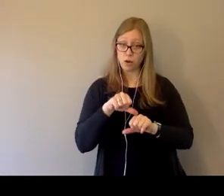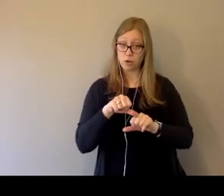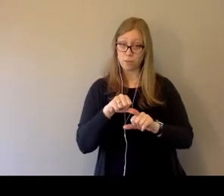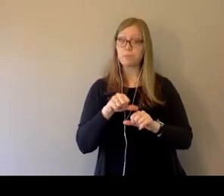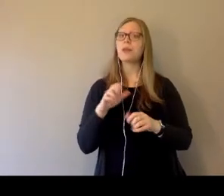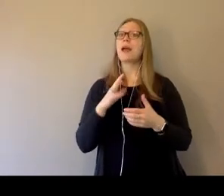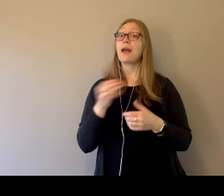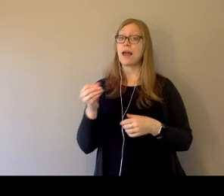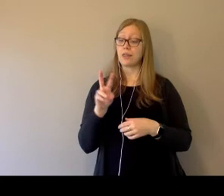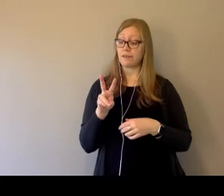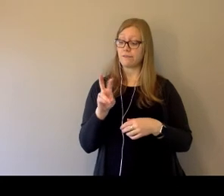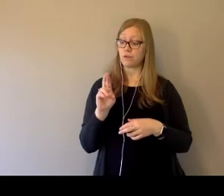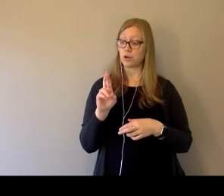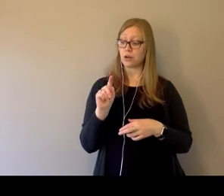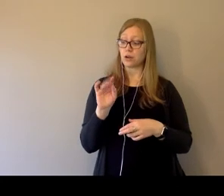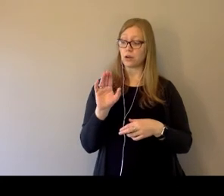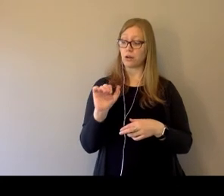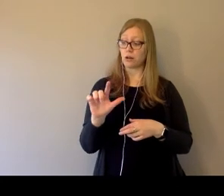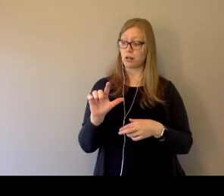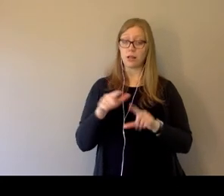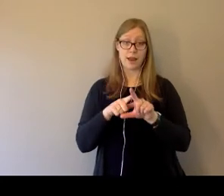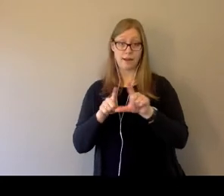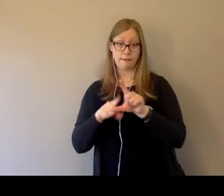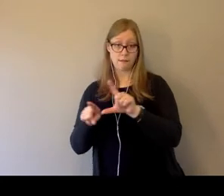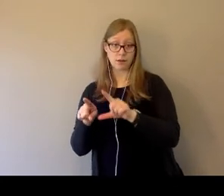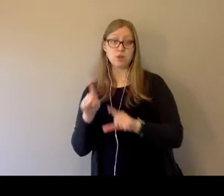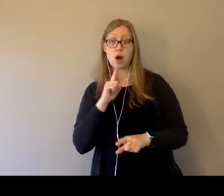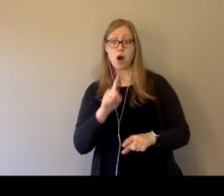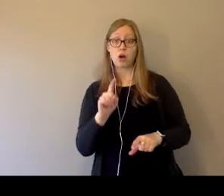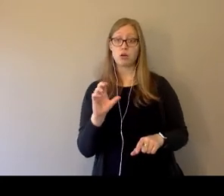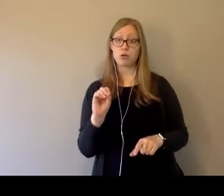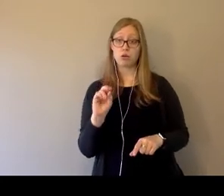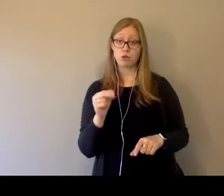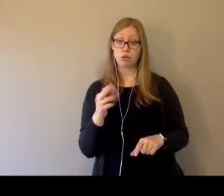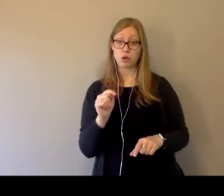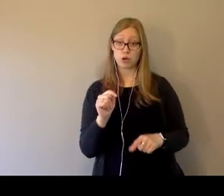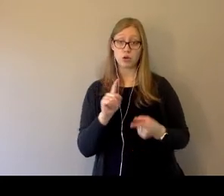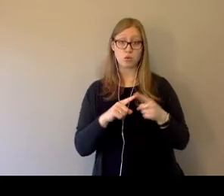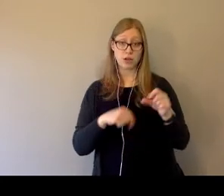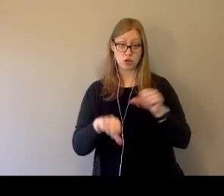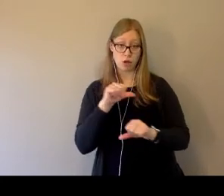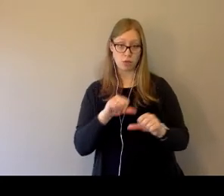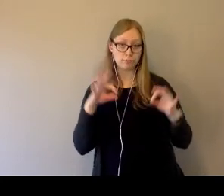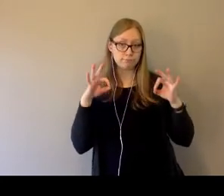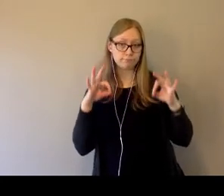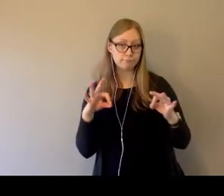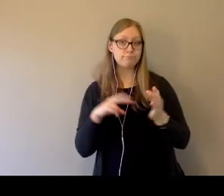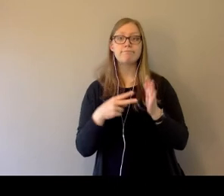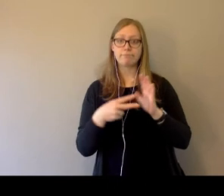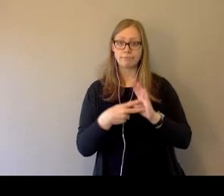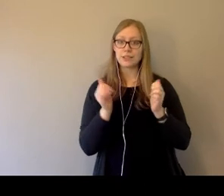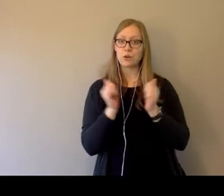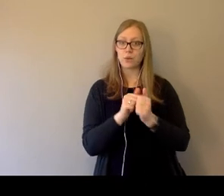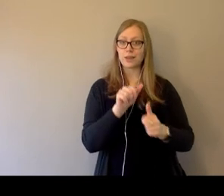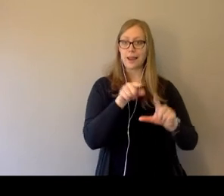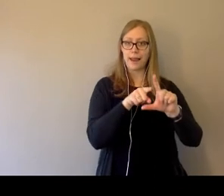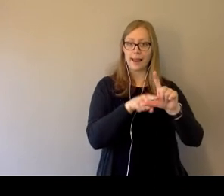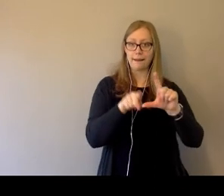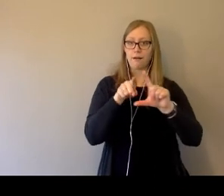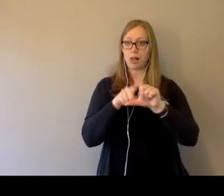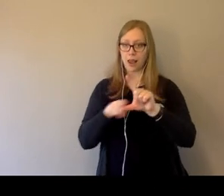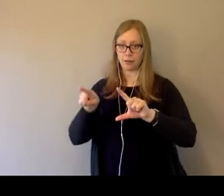out. So I'm going to say angle A is congruent to angle D. Now it didn't say we had to say why, but we know why. It's